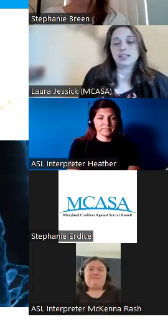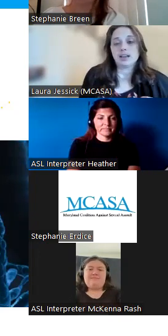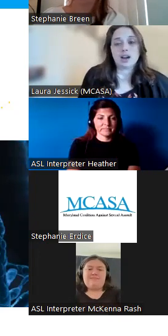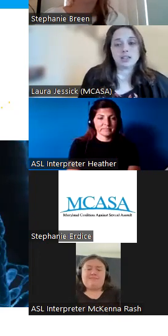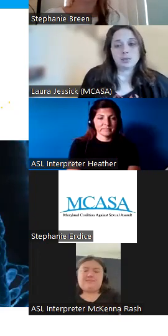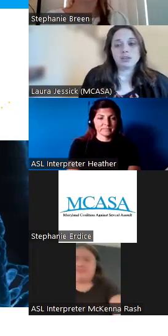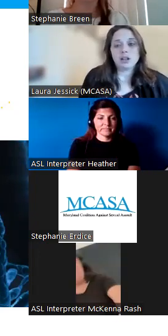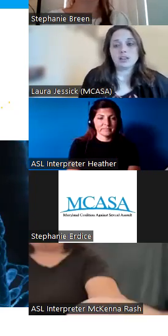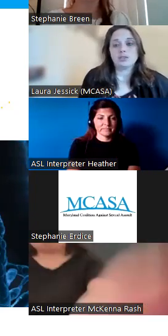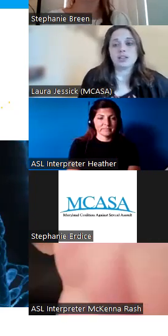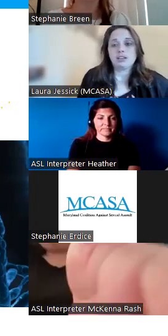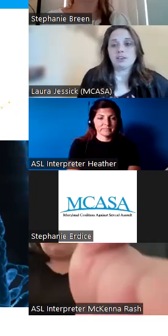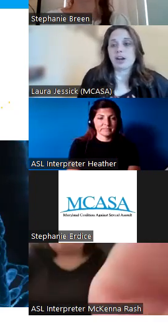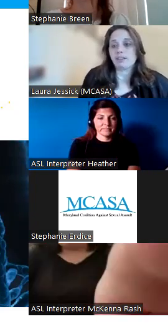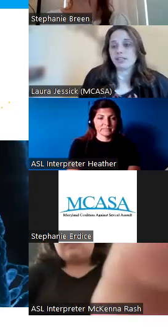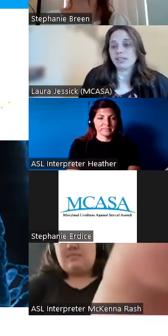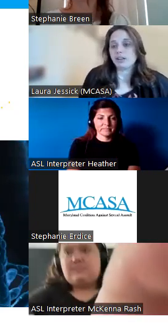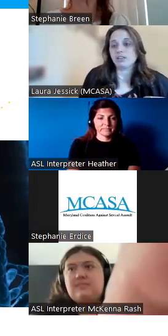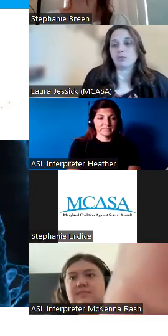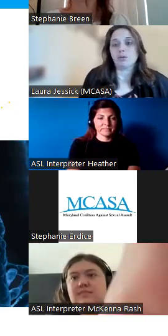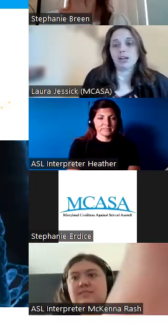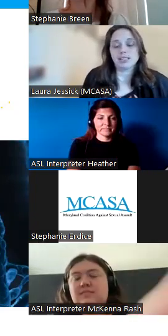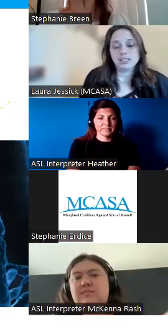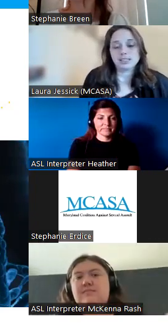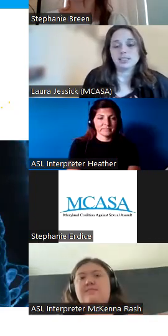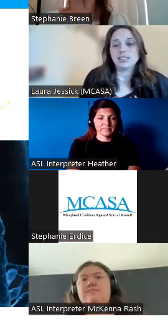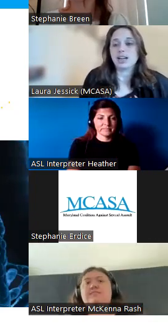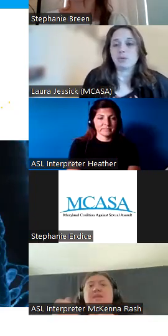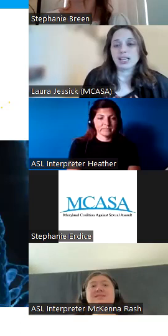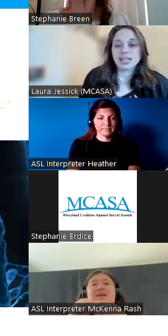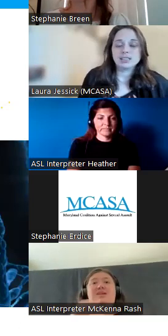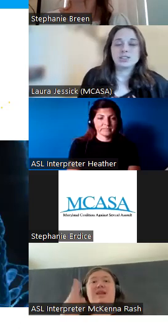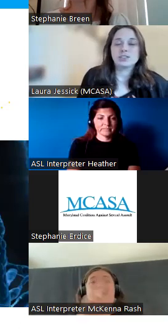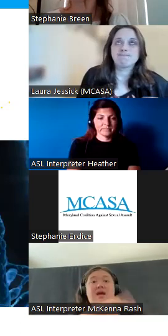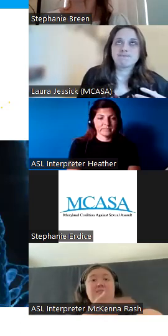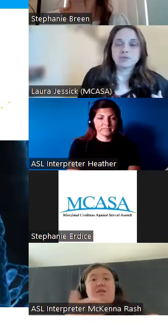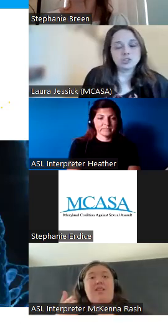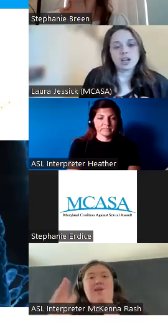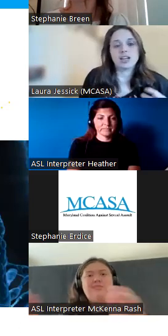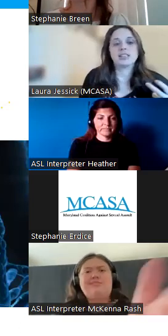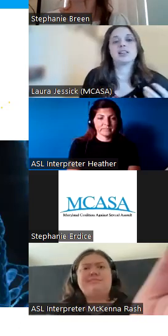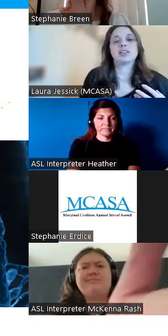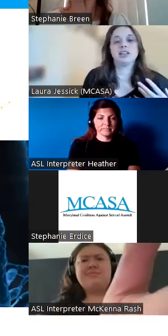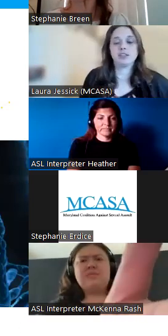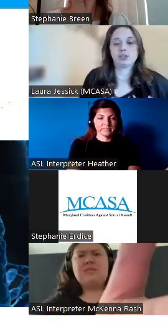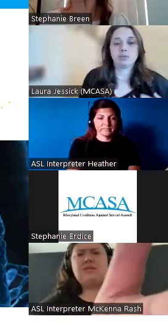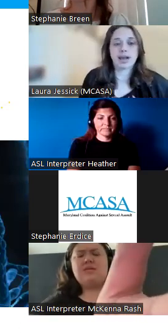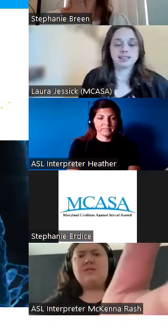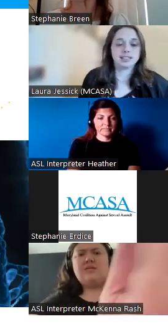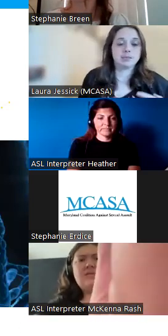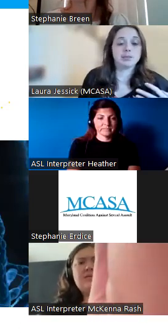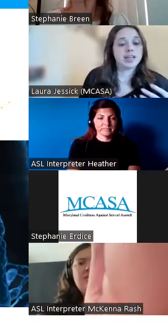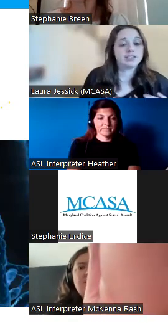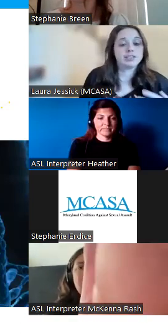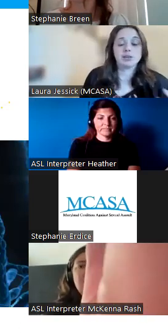Safes conducted in a hospital also allow for advocate or support presence. DIY kits do not necessarily in the official